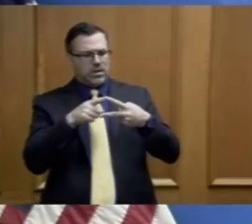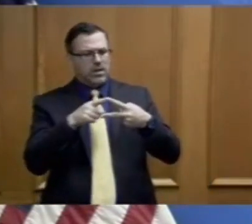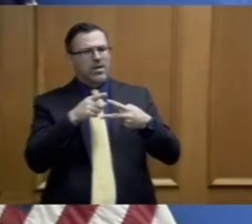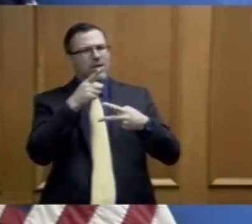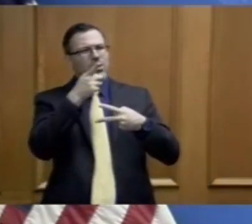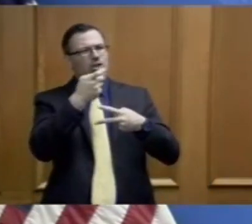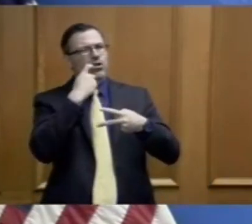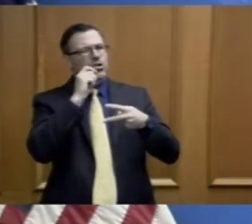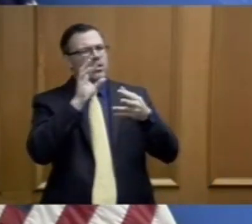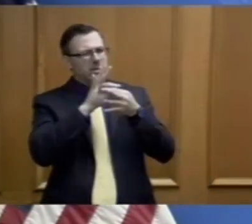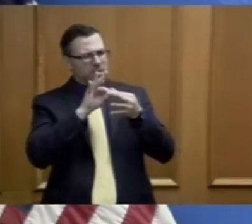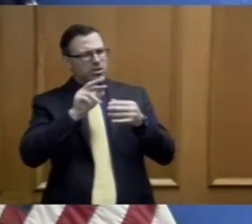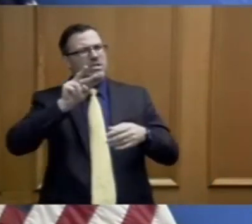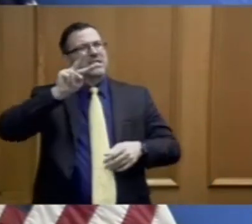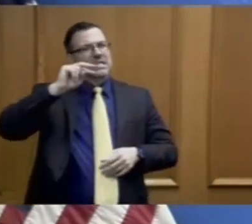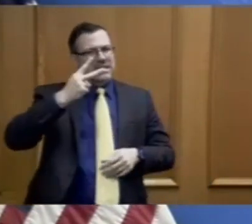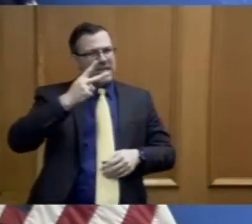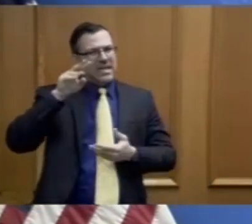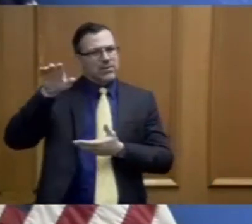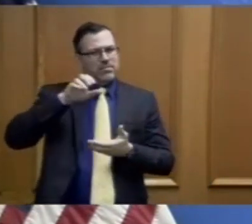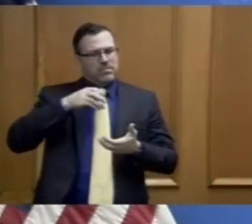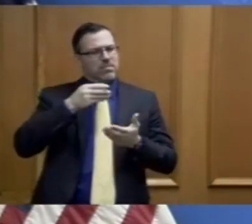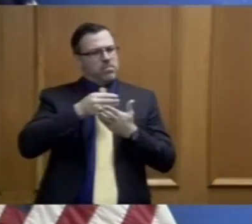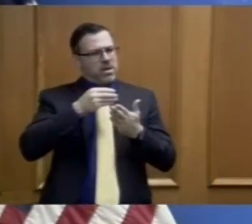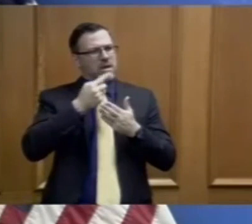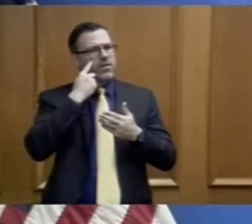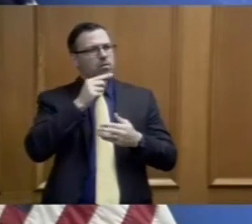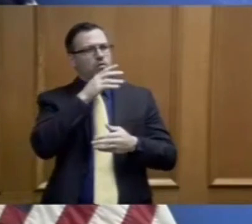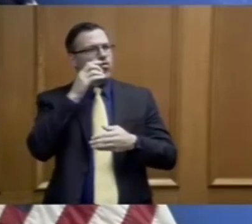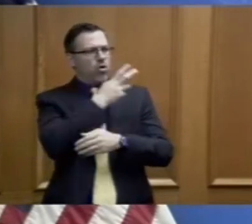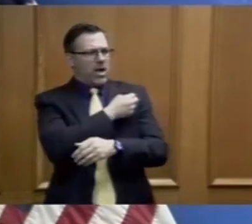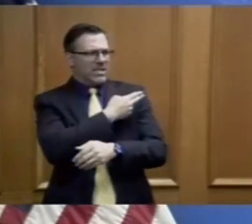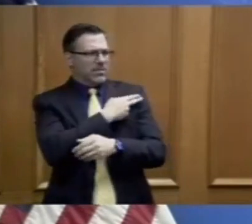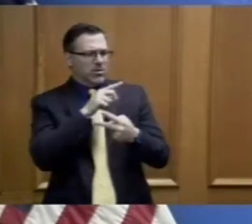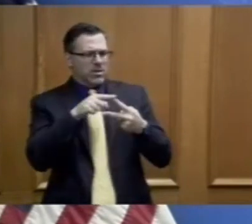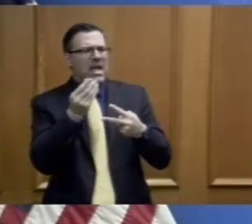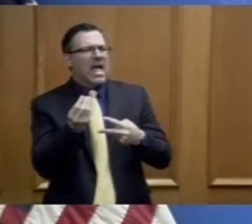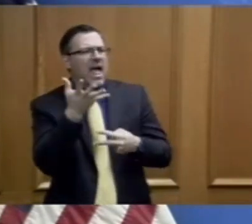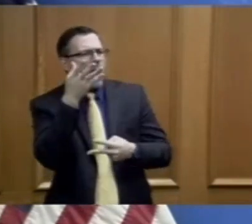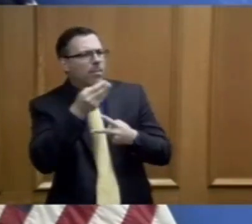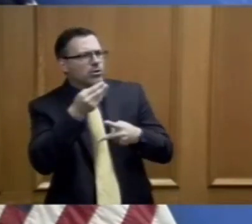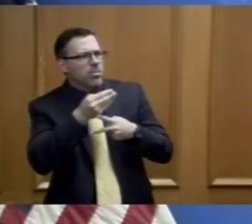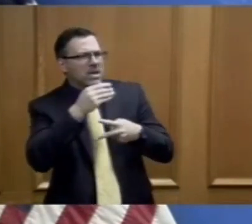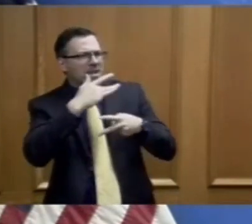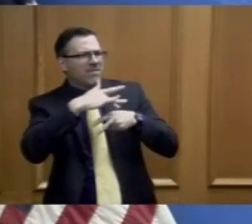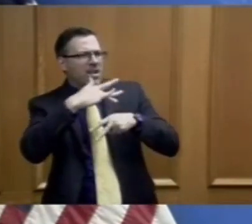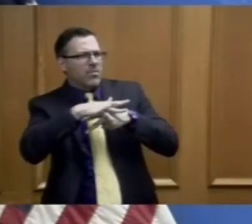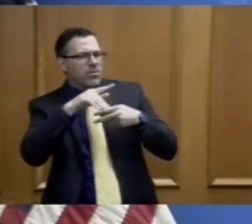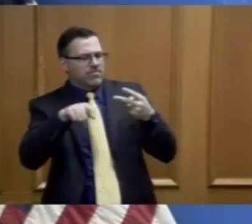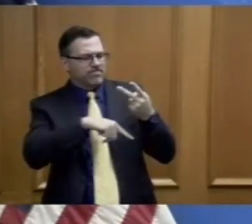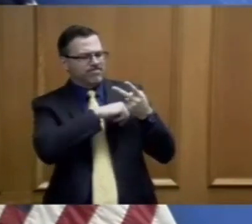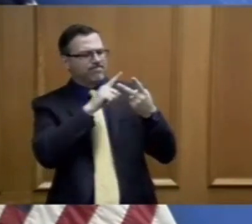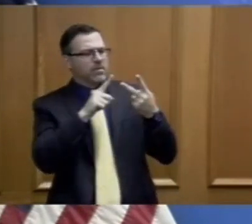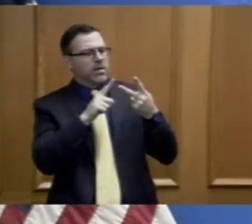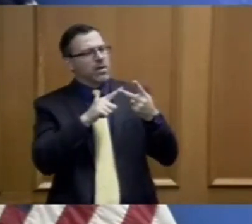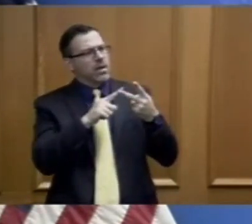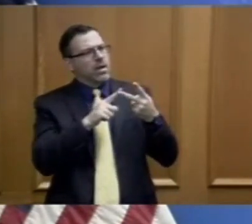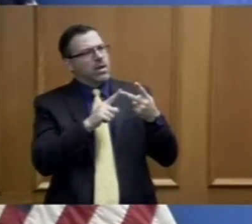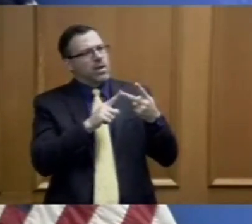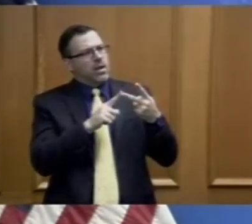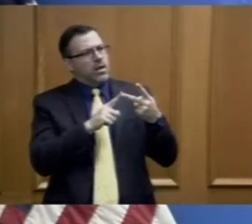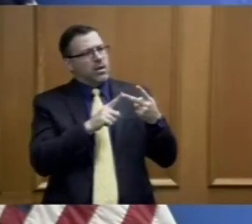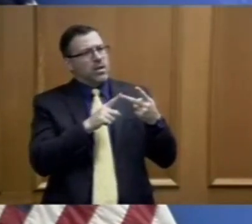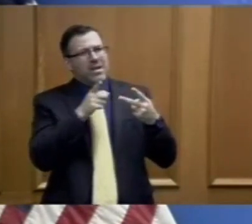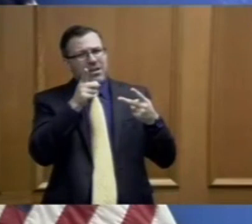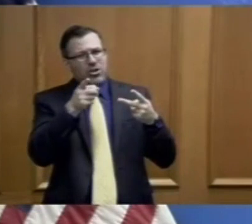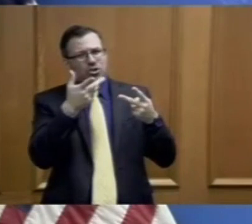second round of grants for rural hospitals. Do you know how much that will be? And secondly, did you provide a